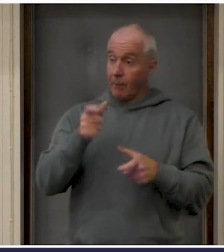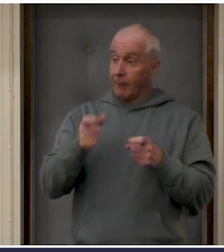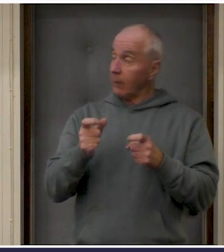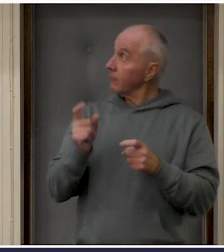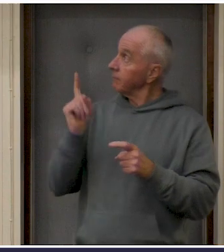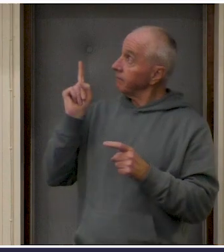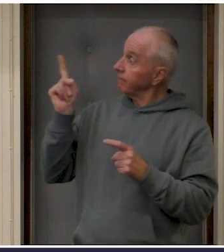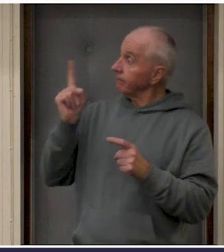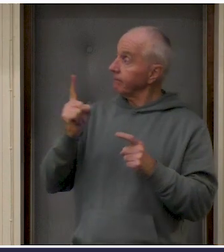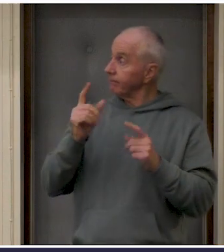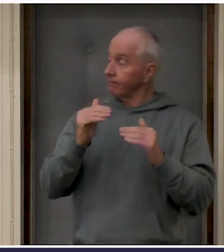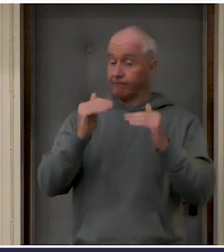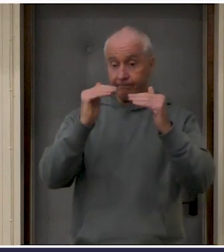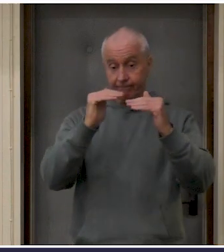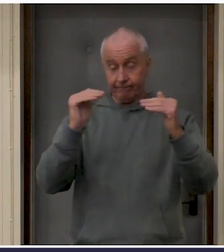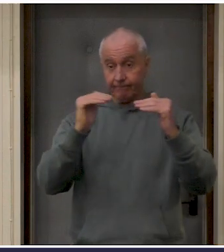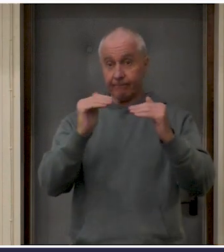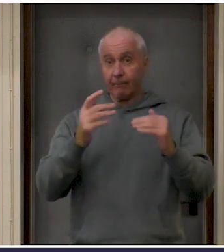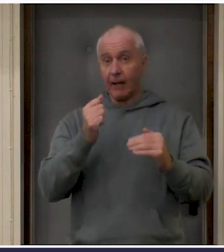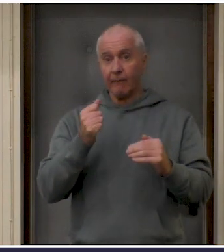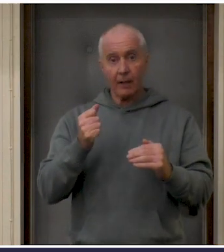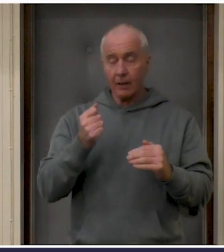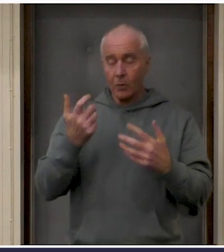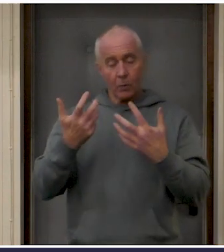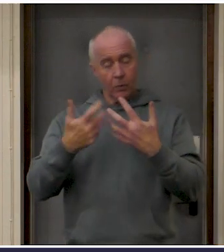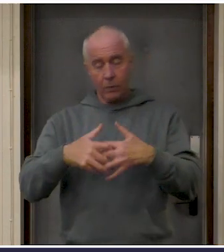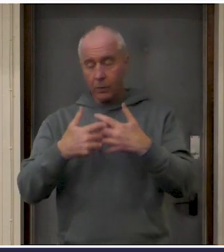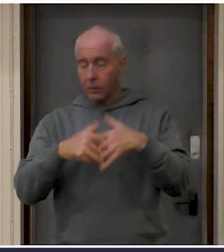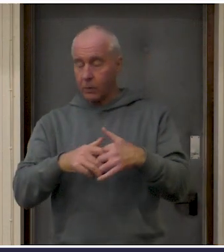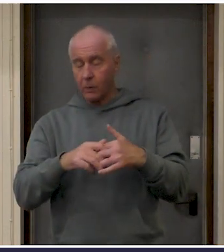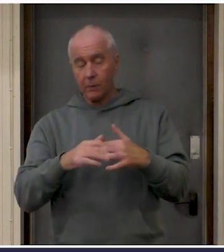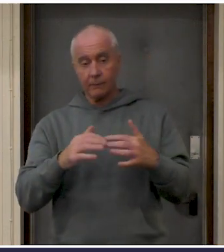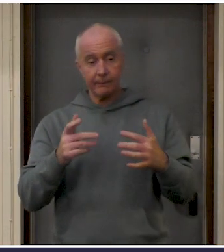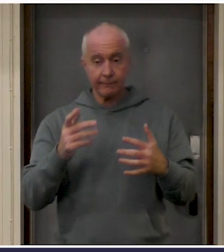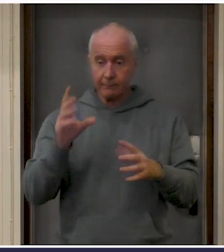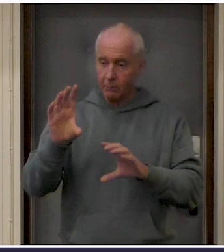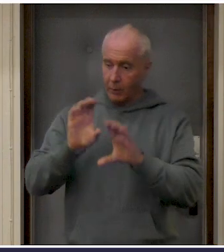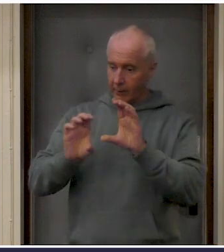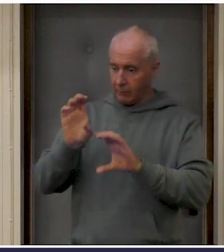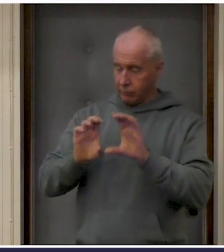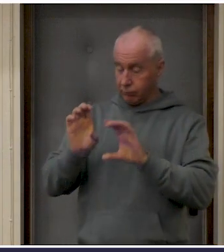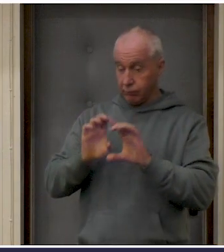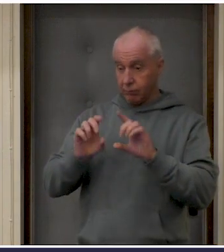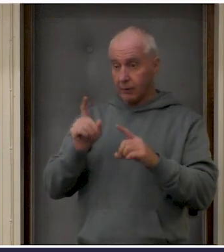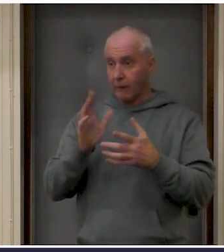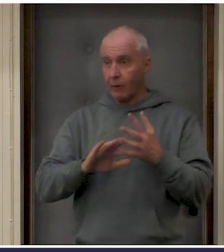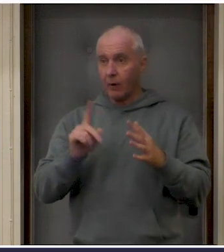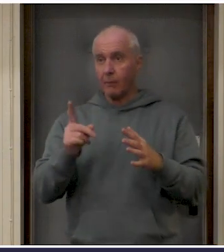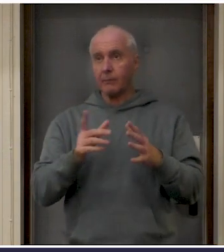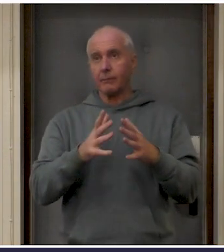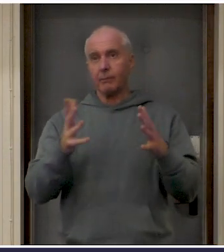track also have insane amounts of technology funding from essentially big